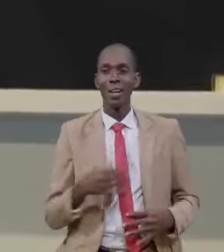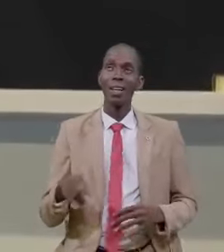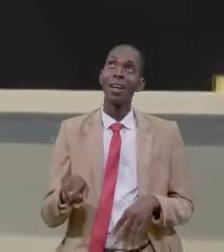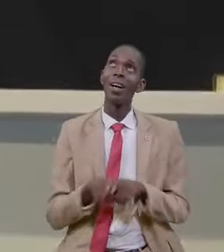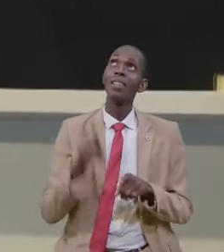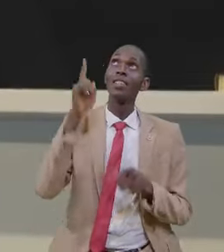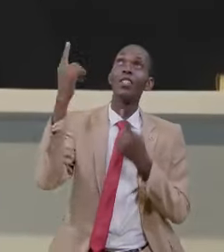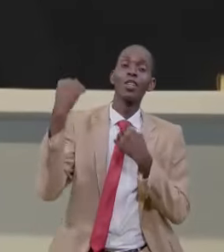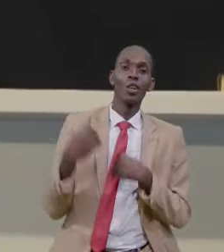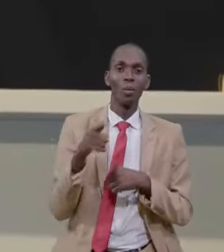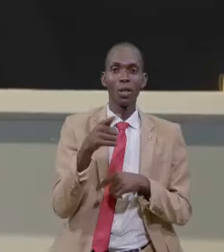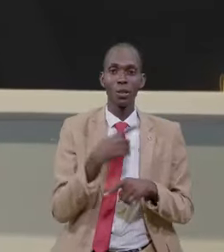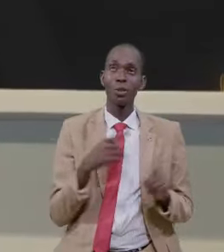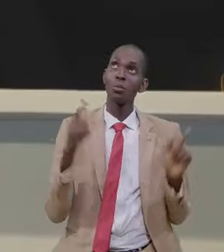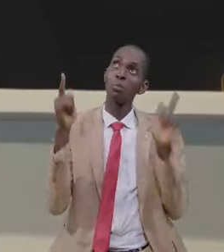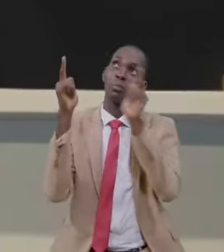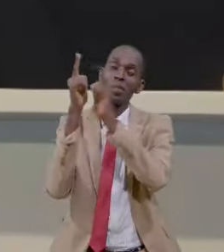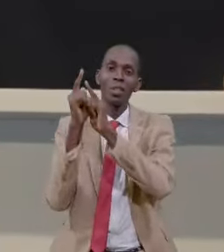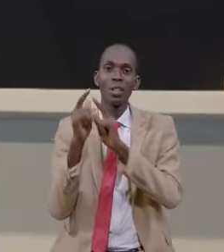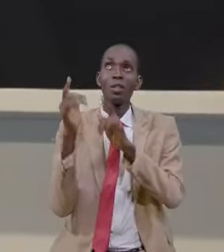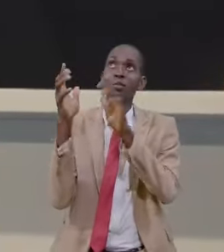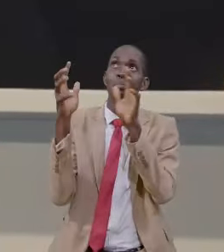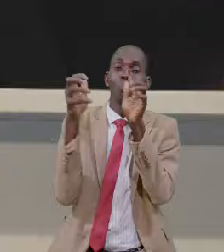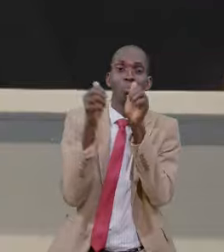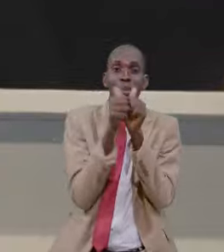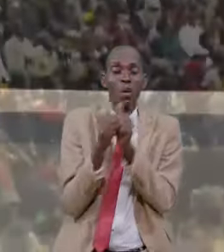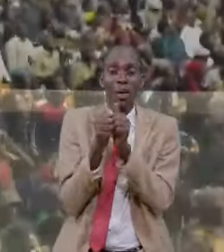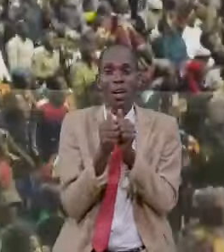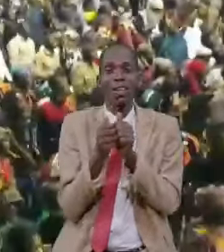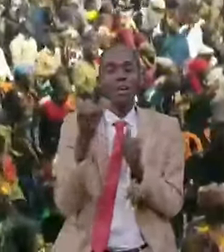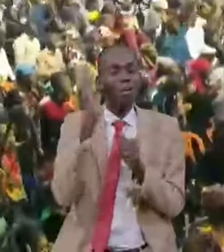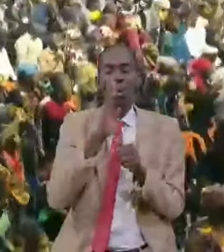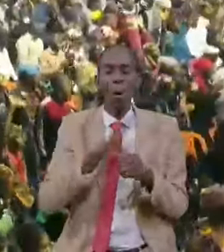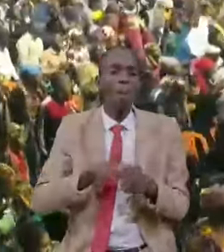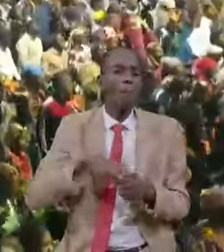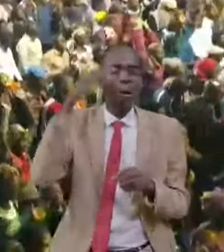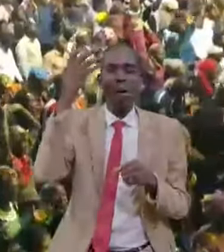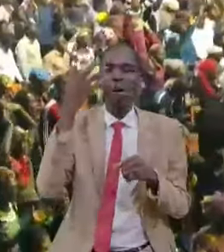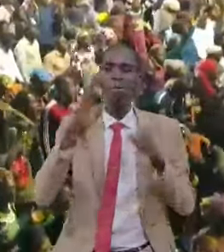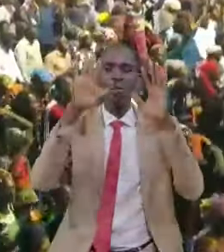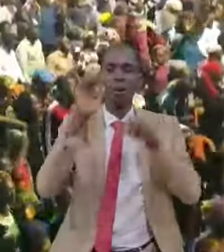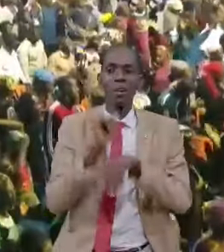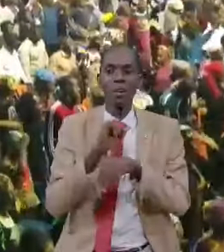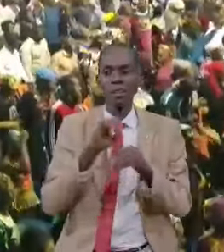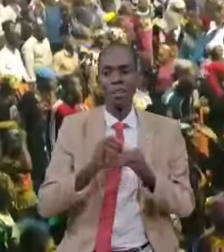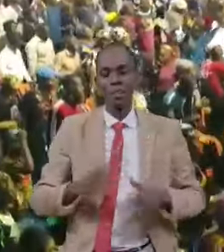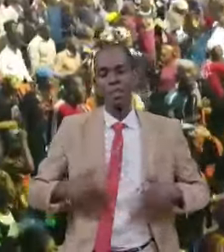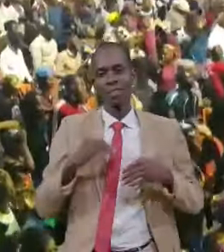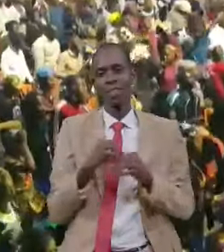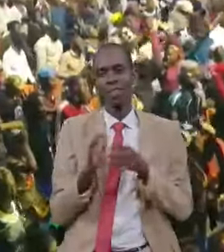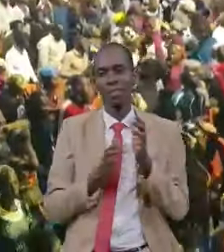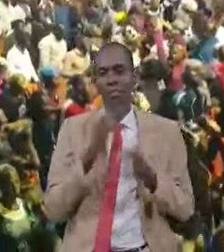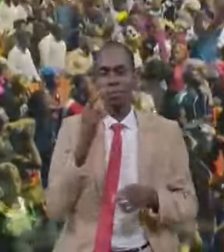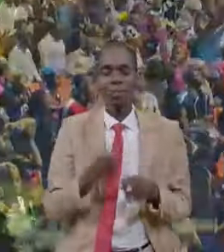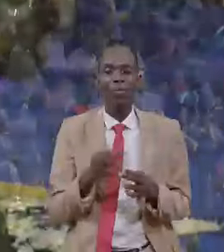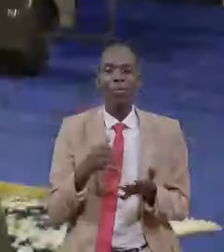come, and you get together, explosion of miracle in your life. It's been a wonderful